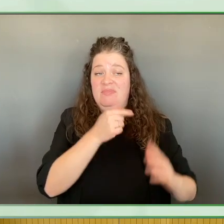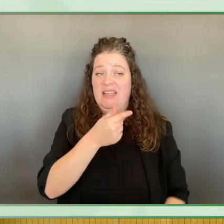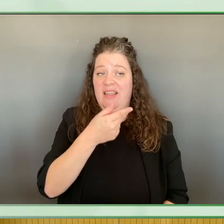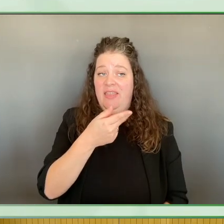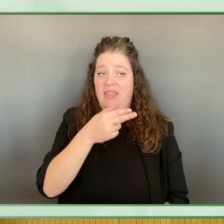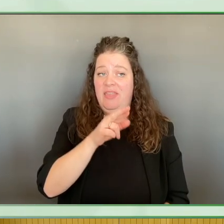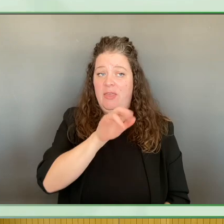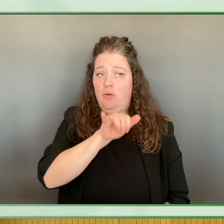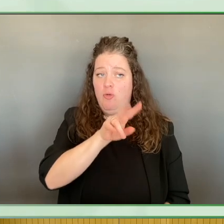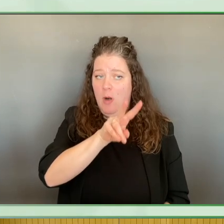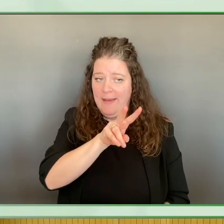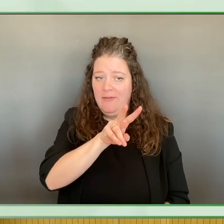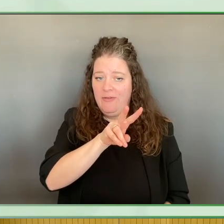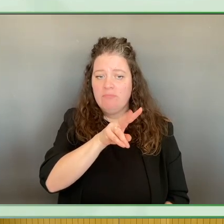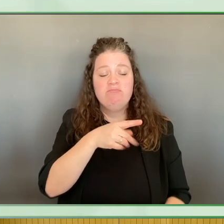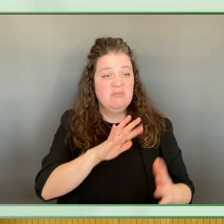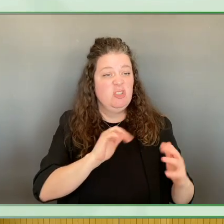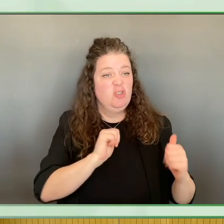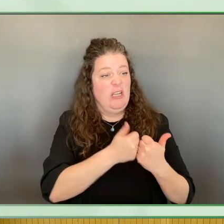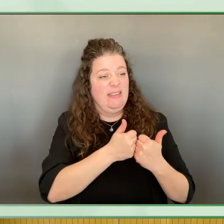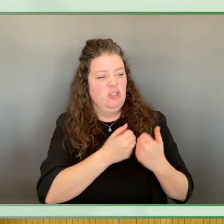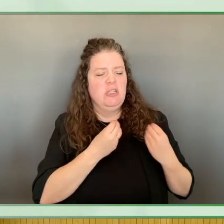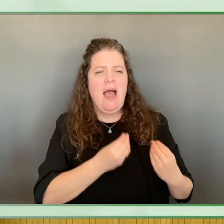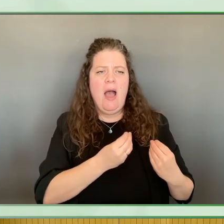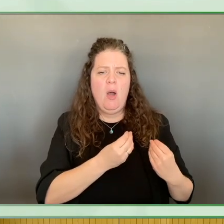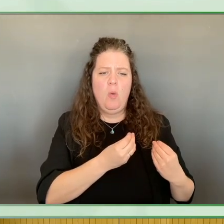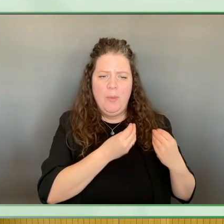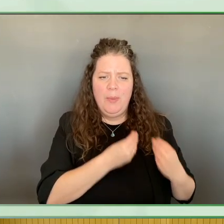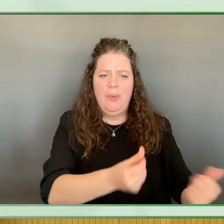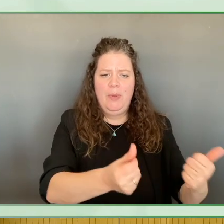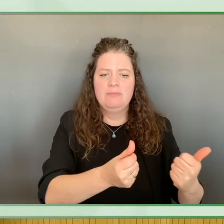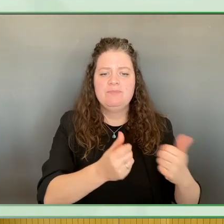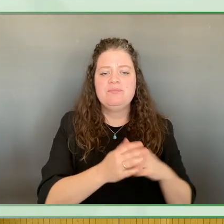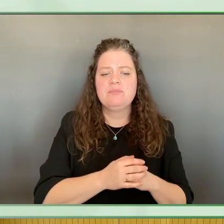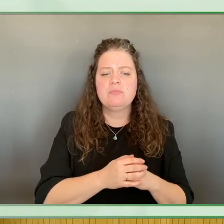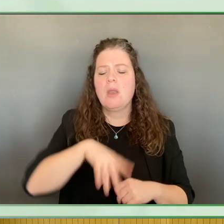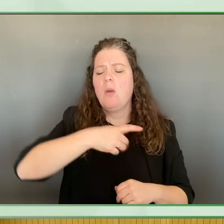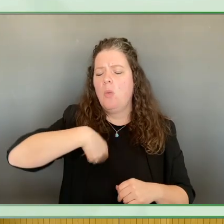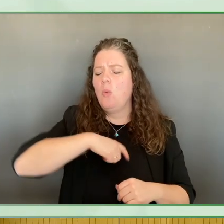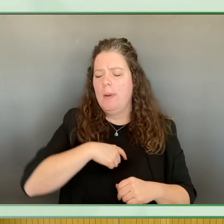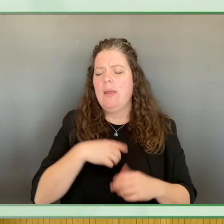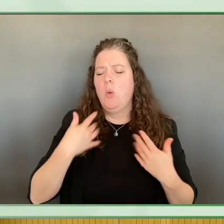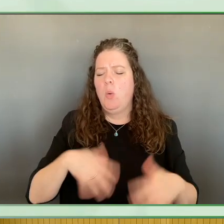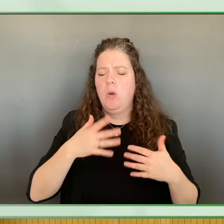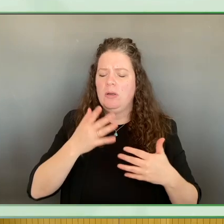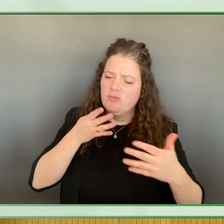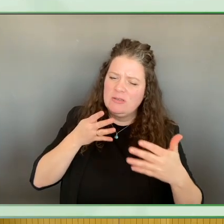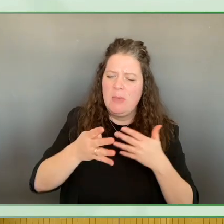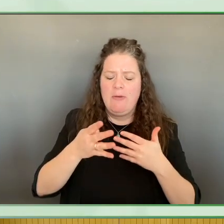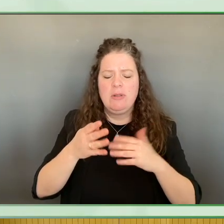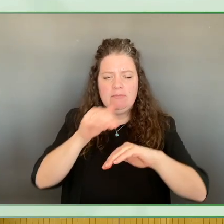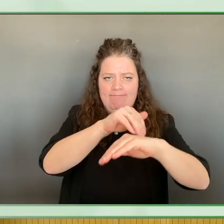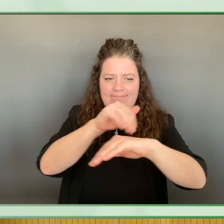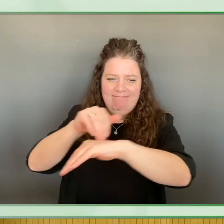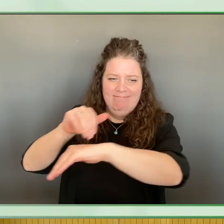Thrive Mobility? We started sharing upfront cost. In fact, we reached out to our competitors and started making partnerships with them so that